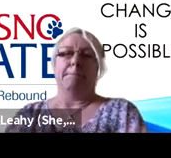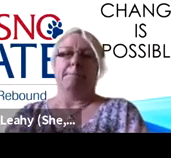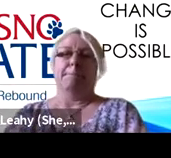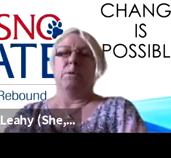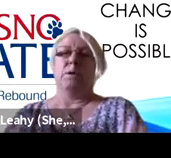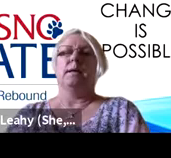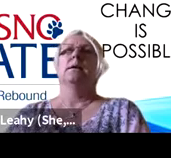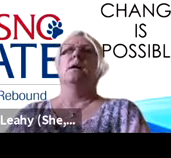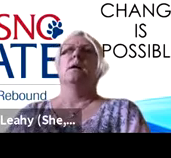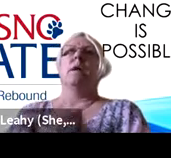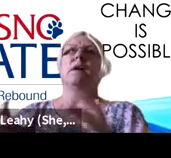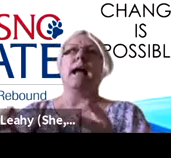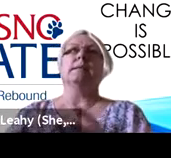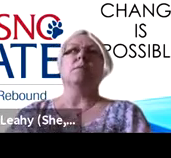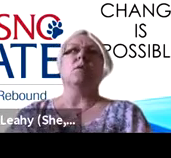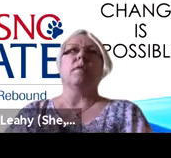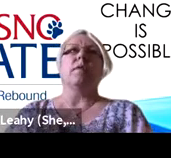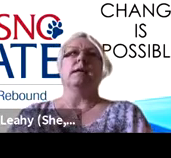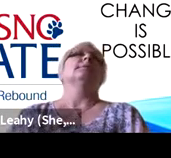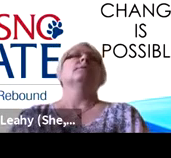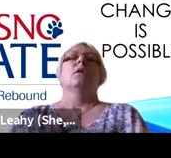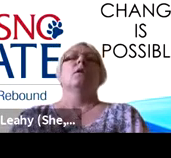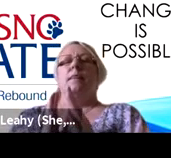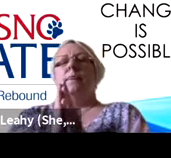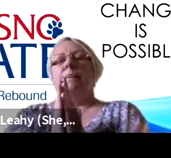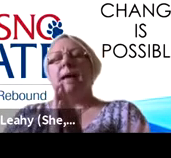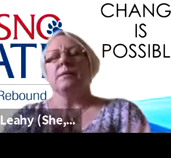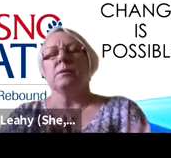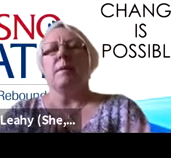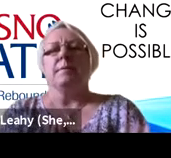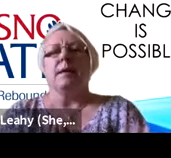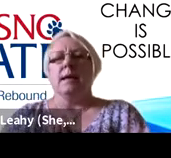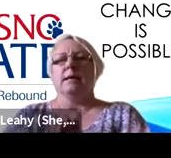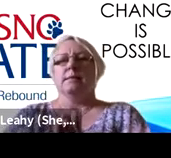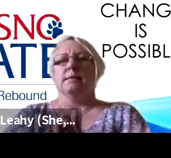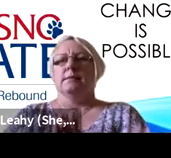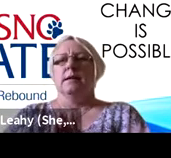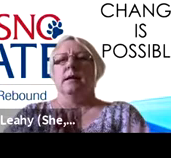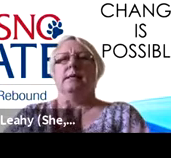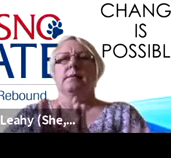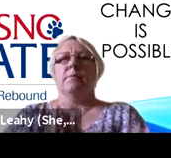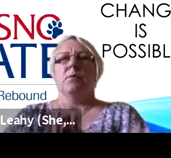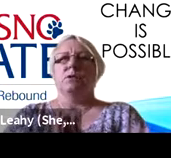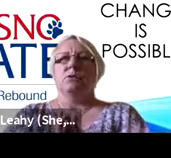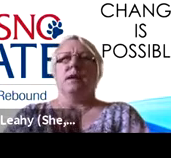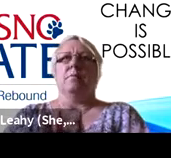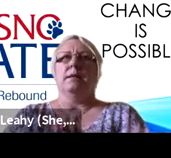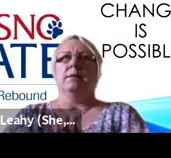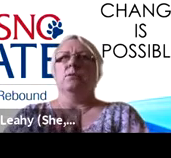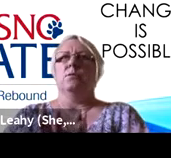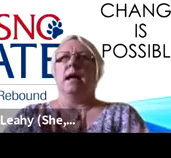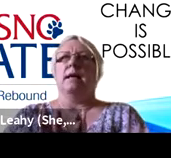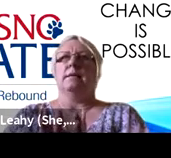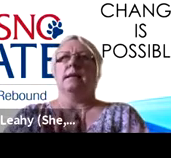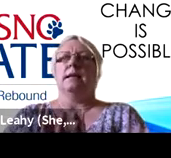name, okay? Whatever academic goal that is, that's what the pipeline does. It supports you and it